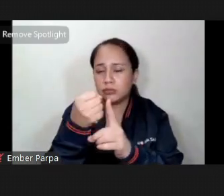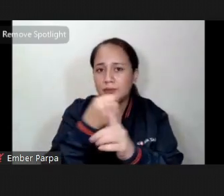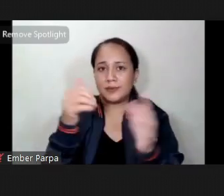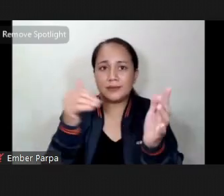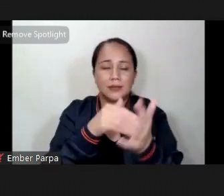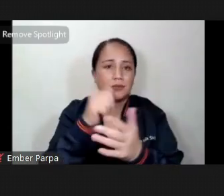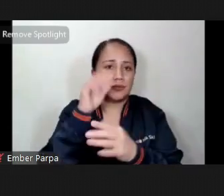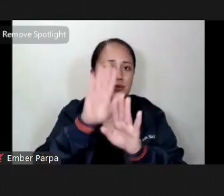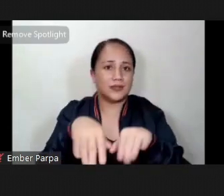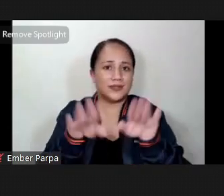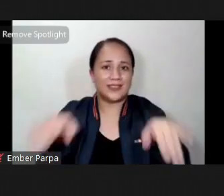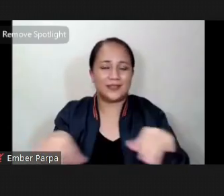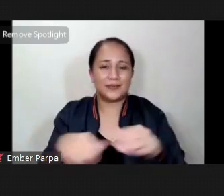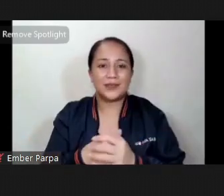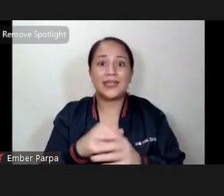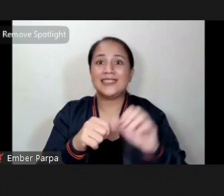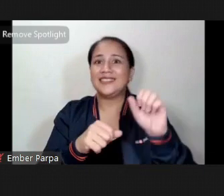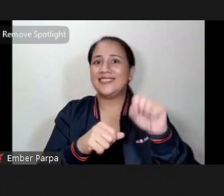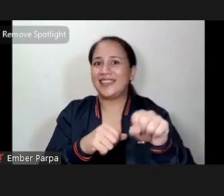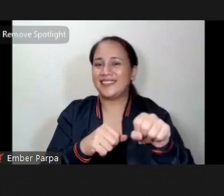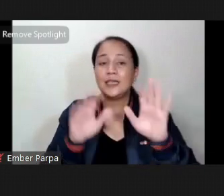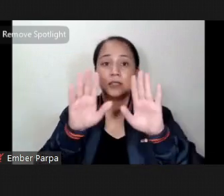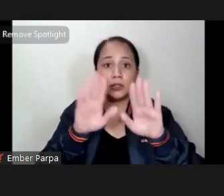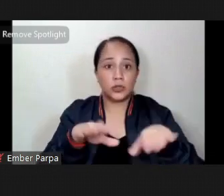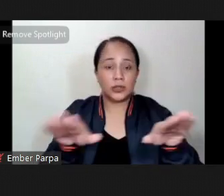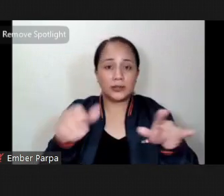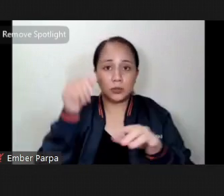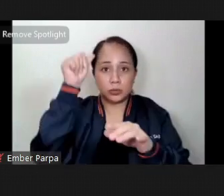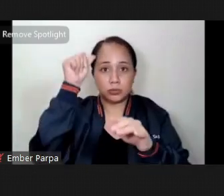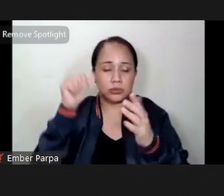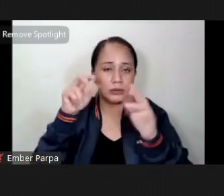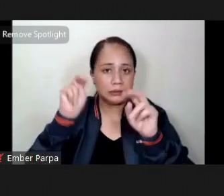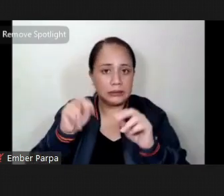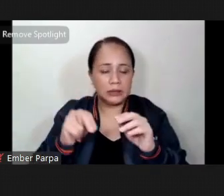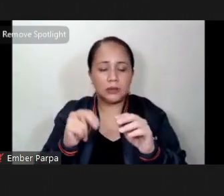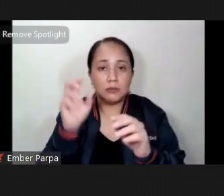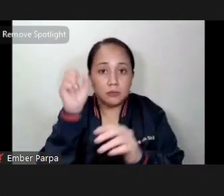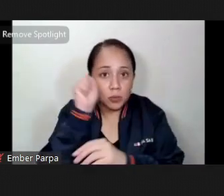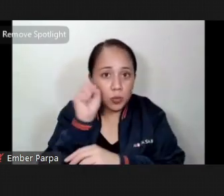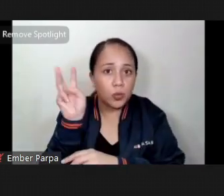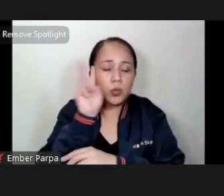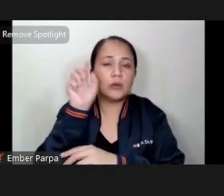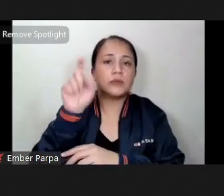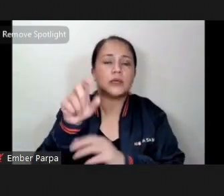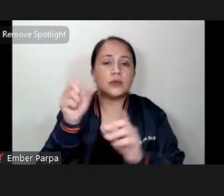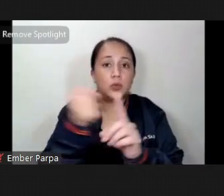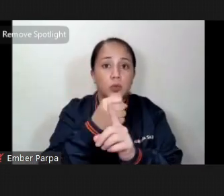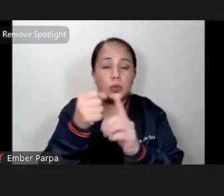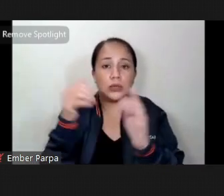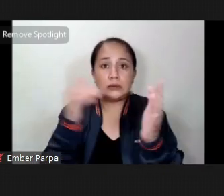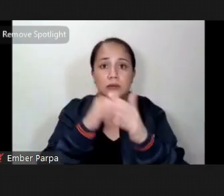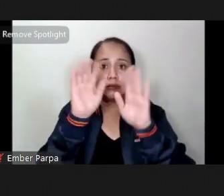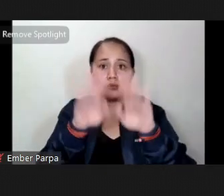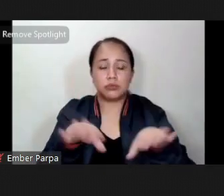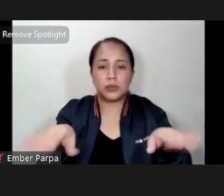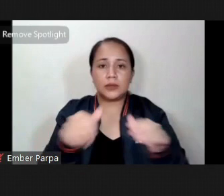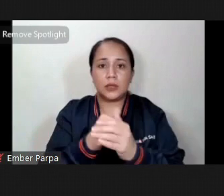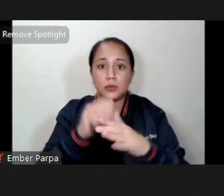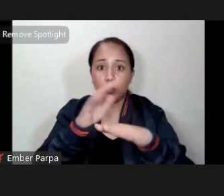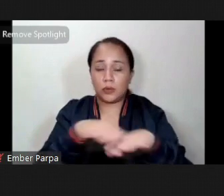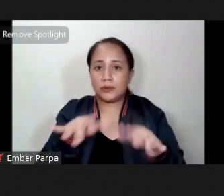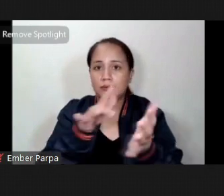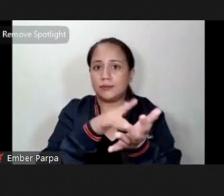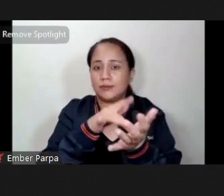against children. Yes, children and adults need to be aware that violence against children and online